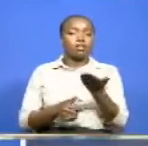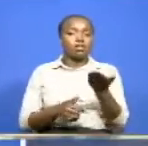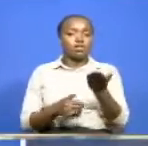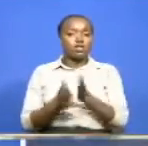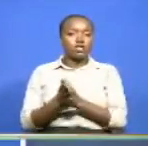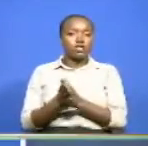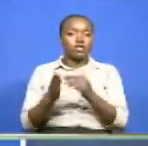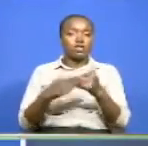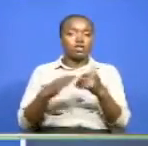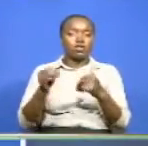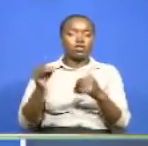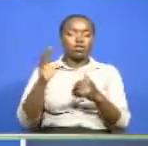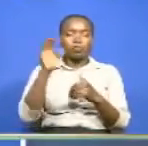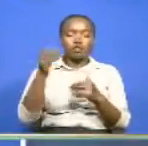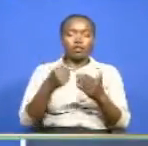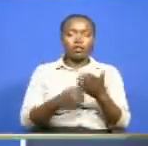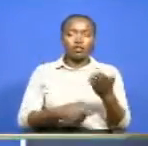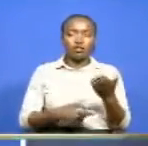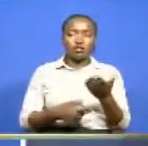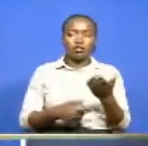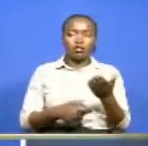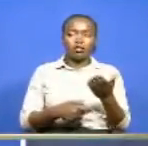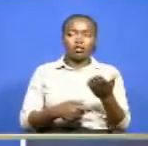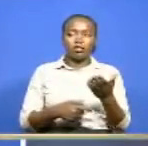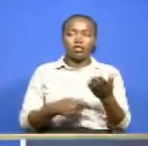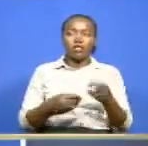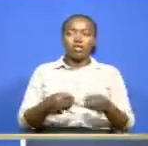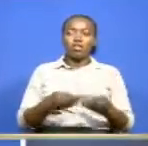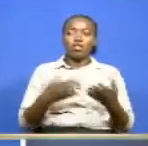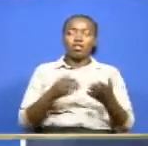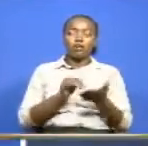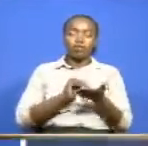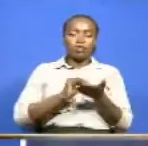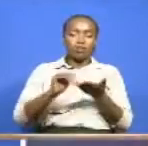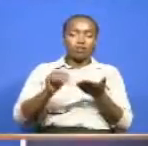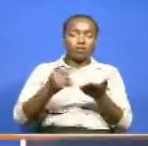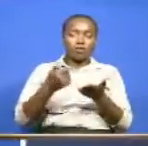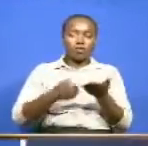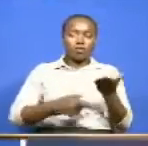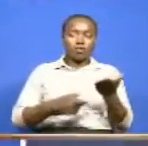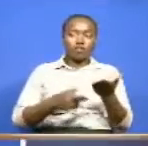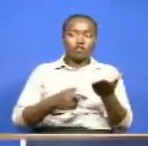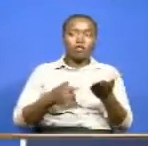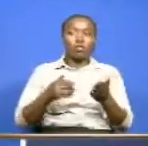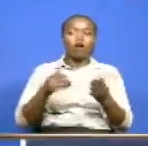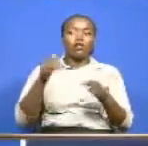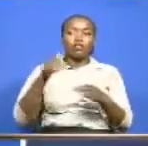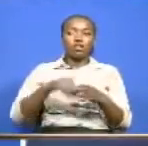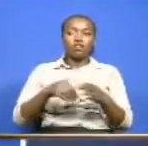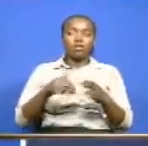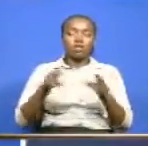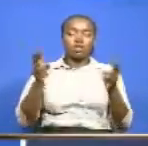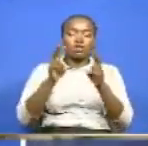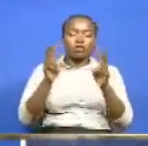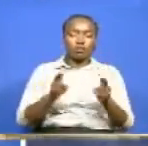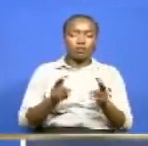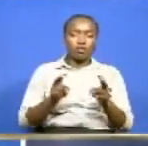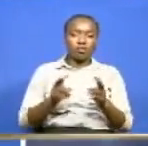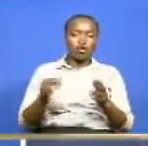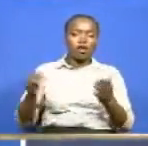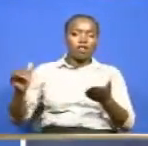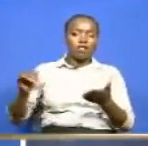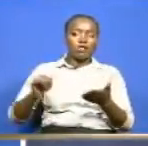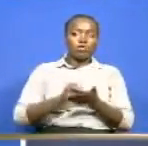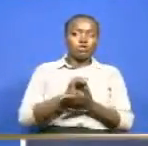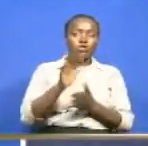on 90% of tariff lines that will result in the elimination of tariffs on intra-regional imports over a period of 5 years to